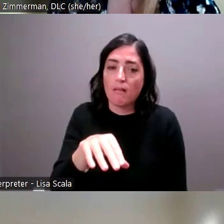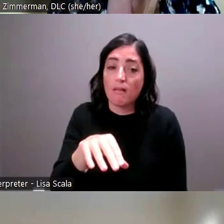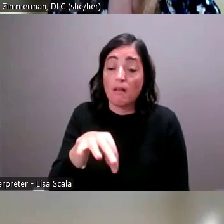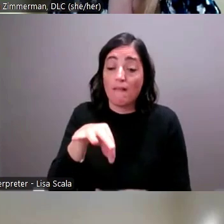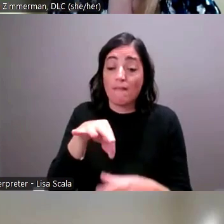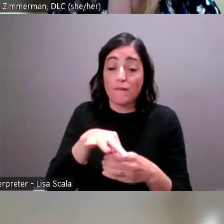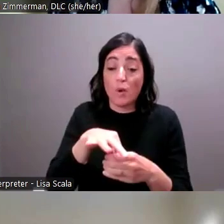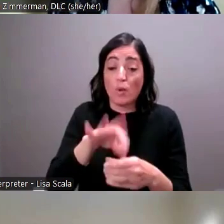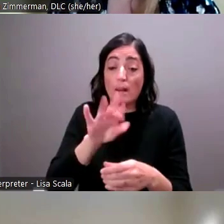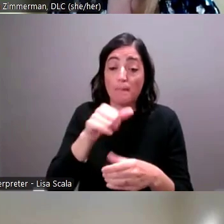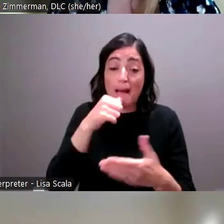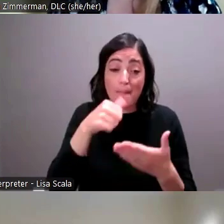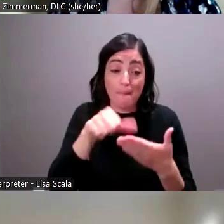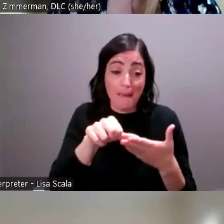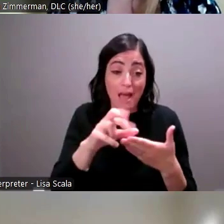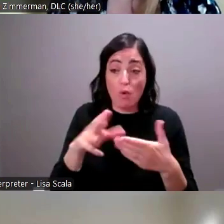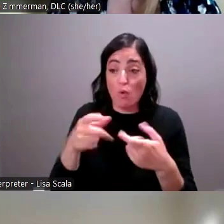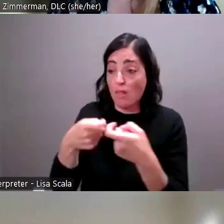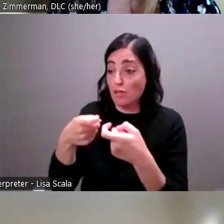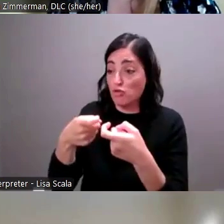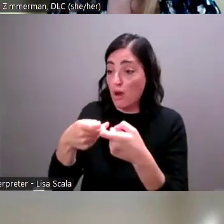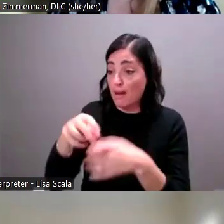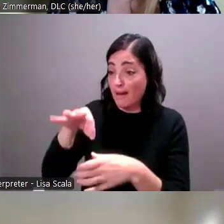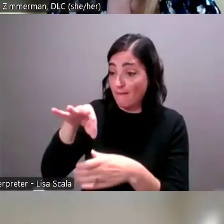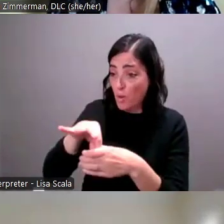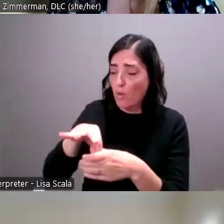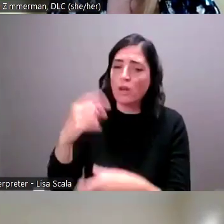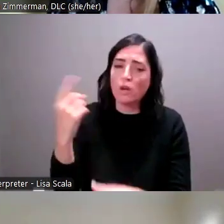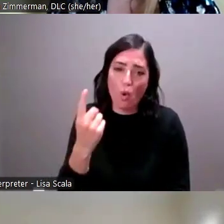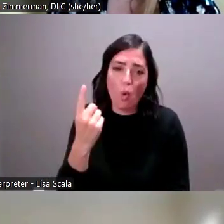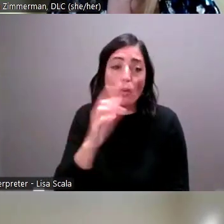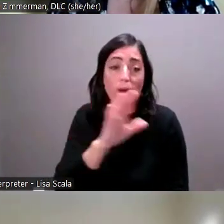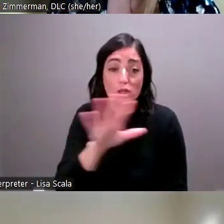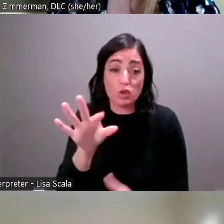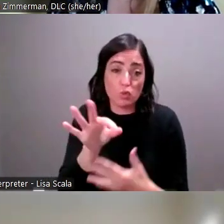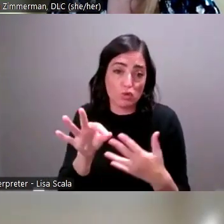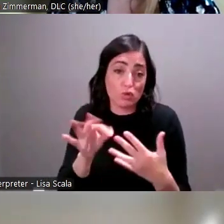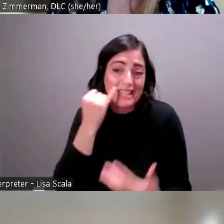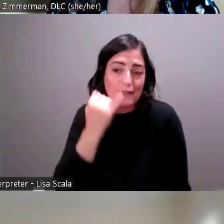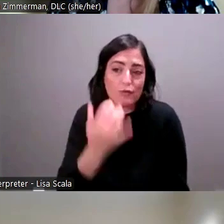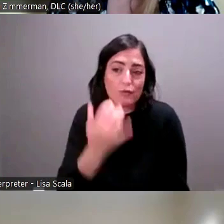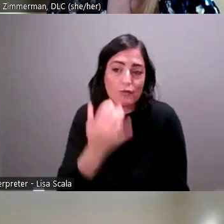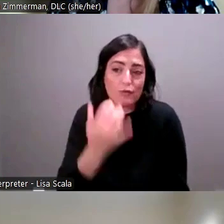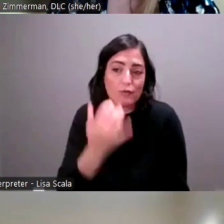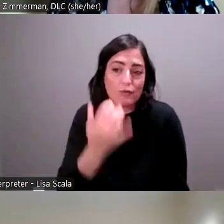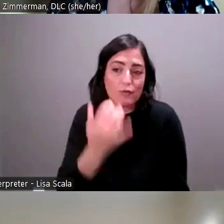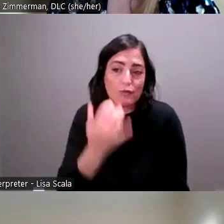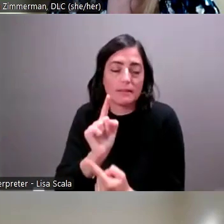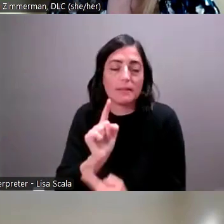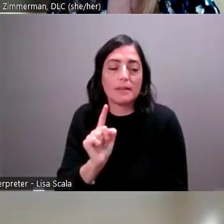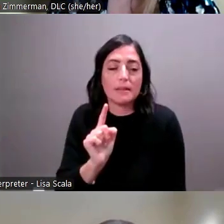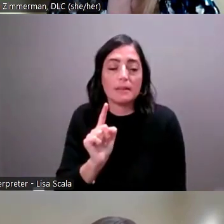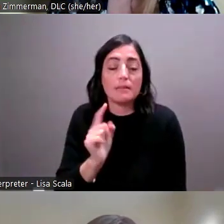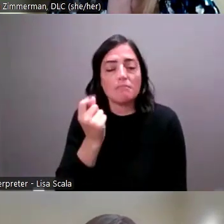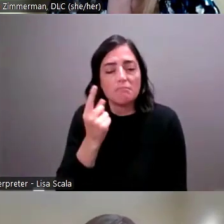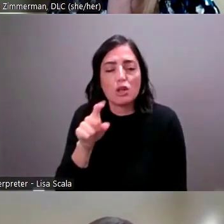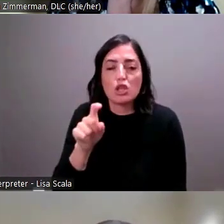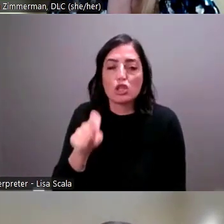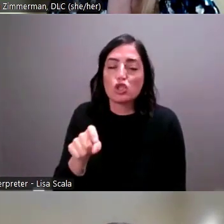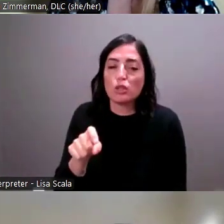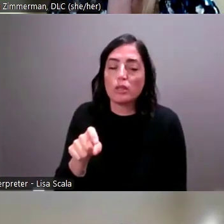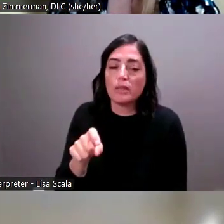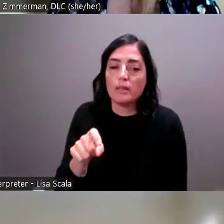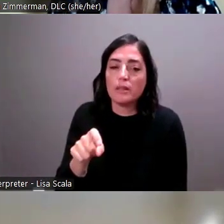by mail or electronic voting is always your choice if you prefer to vote in person. Like I said, there